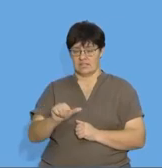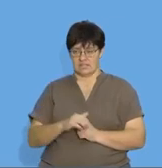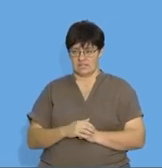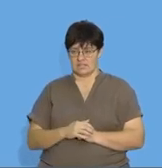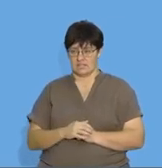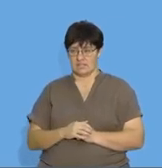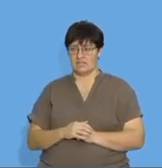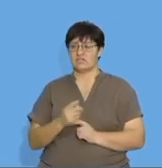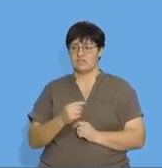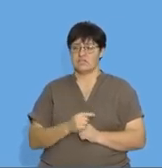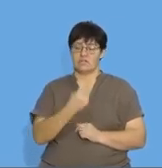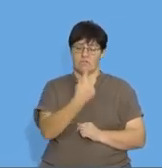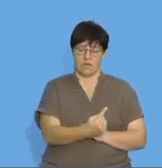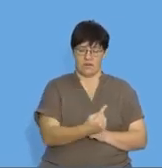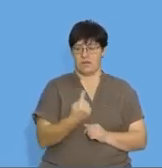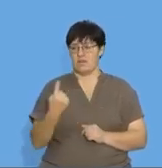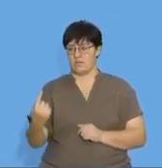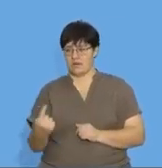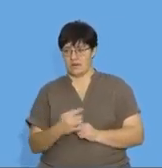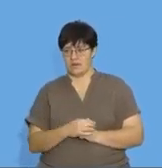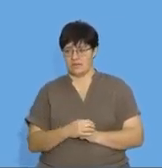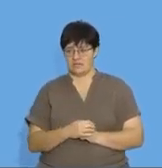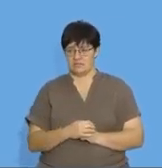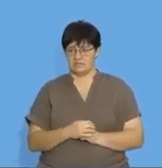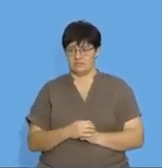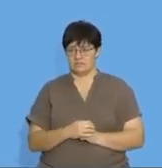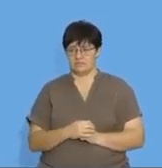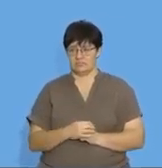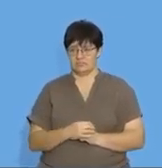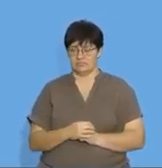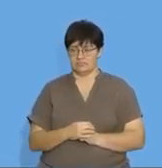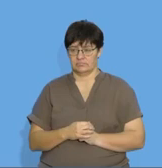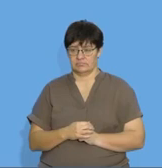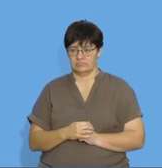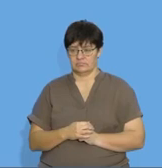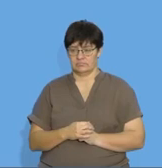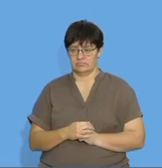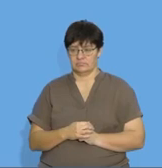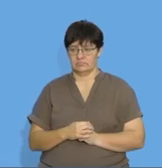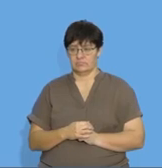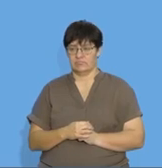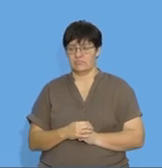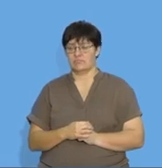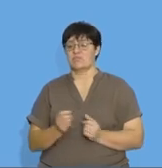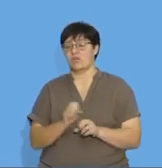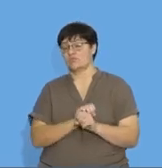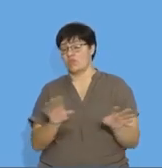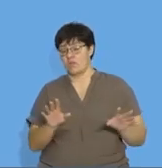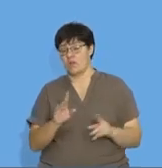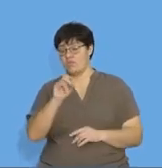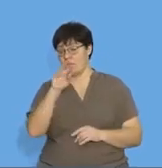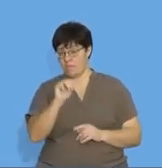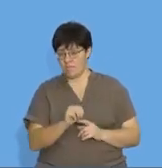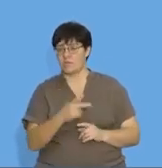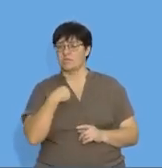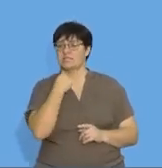5, and 6 determining the first differences. Second difference is a value of 1. To determine